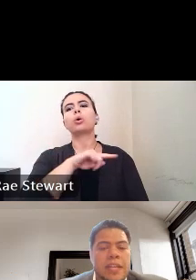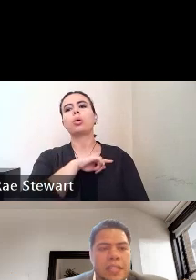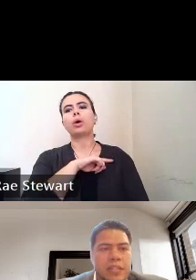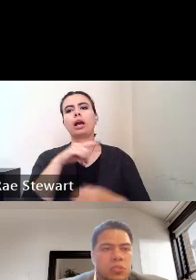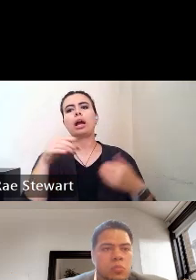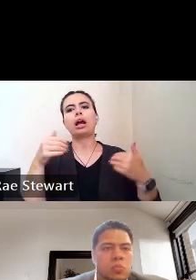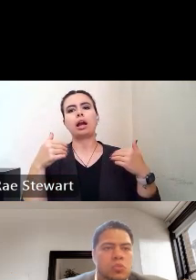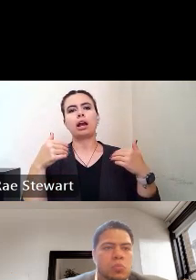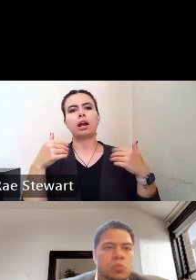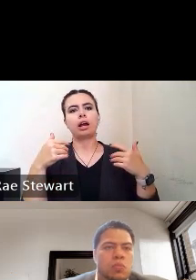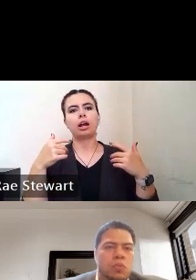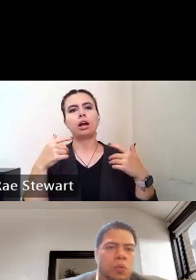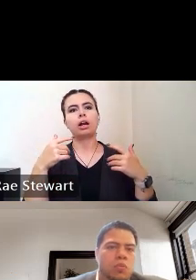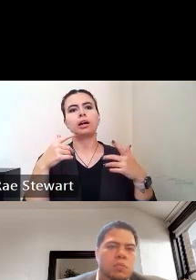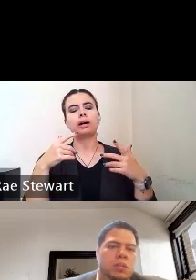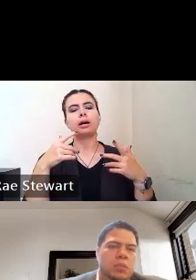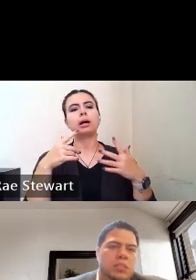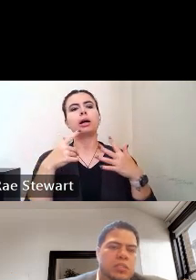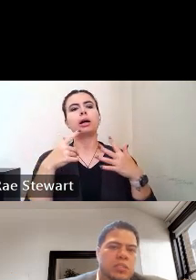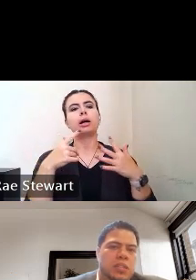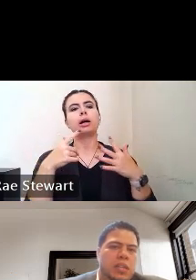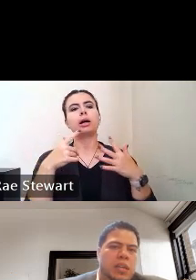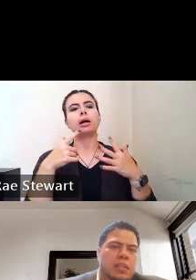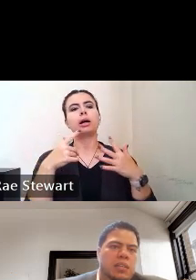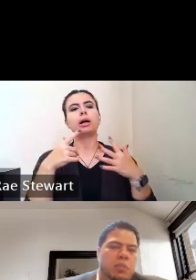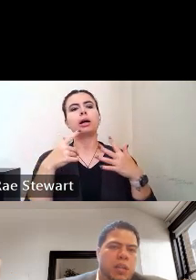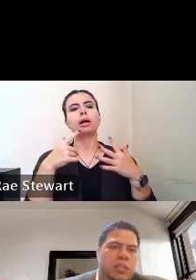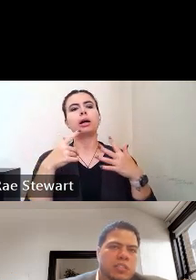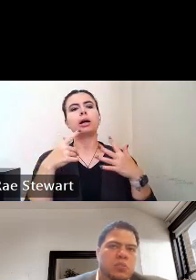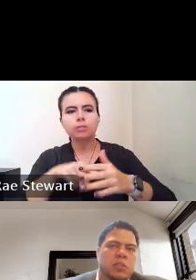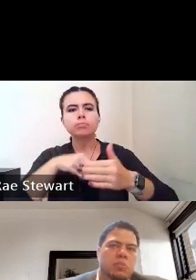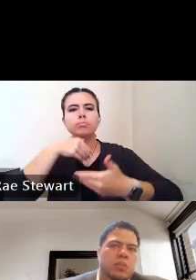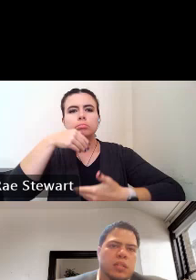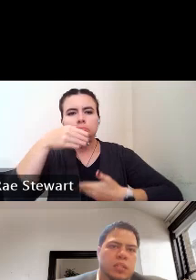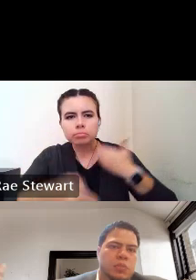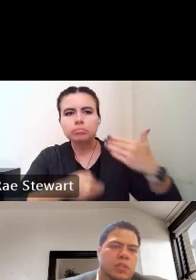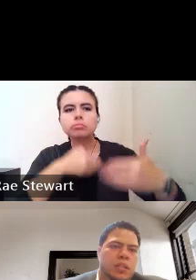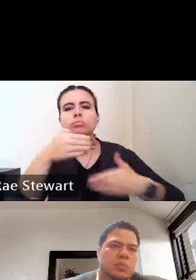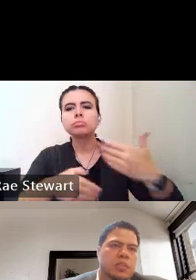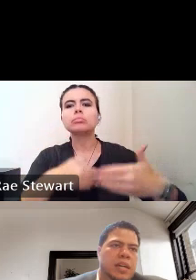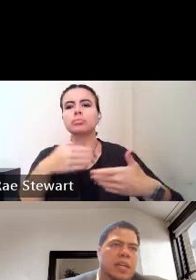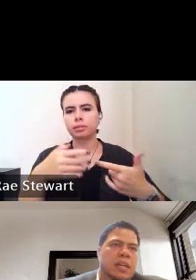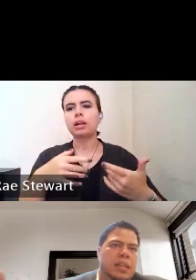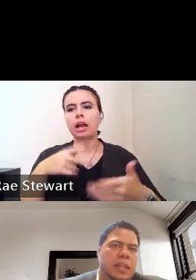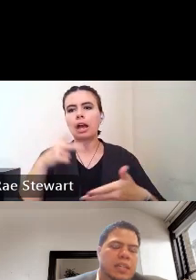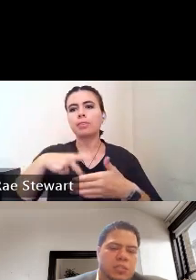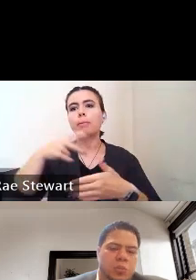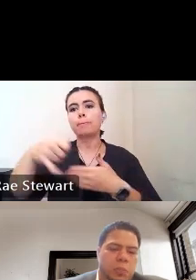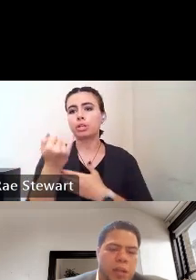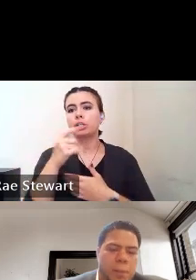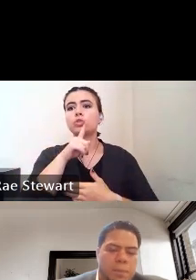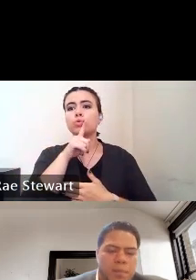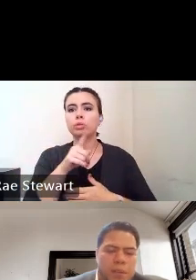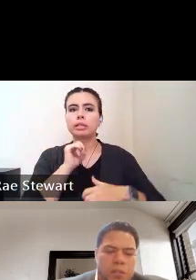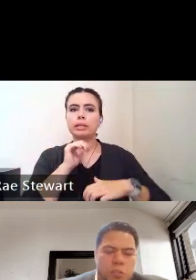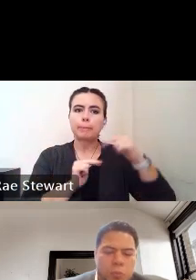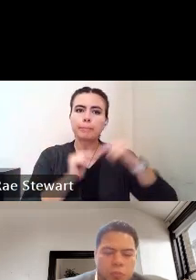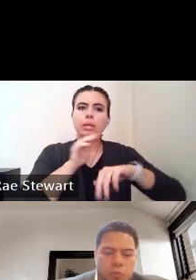we're beginning to move forward with implementation, and that the project has really built on the community engagement that led us to